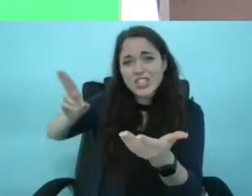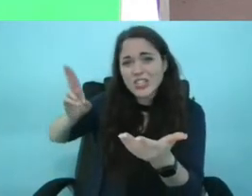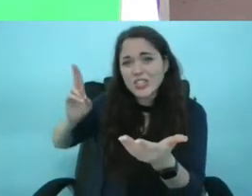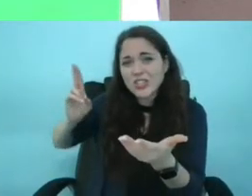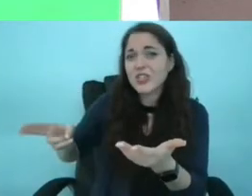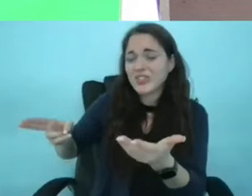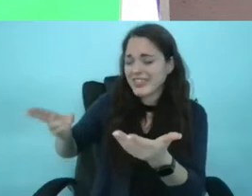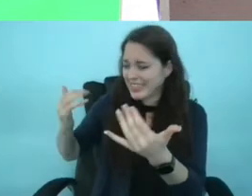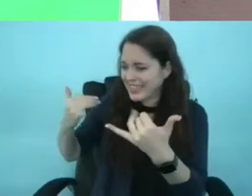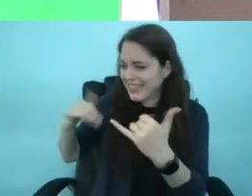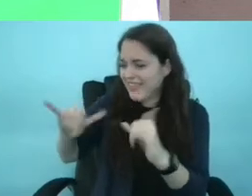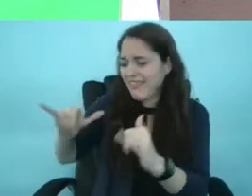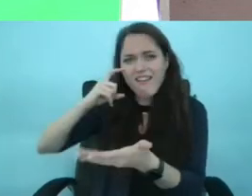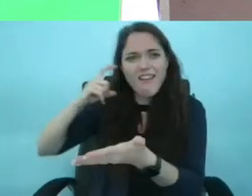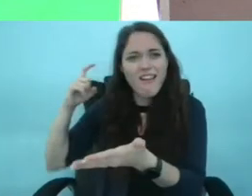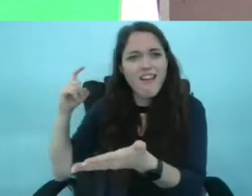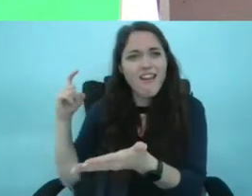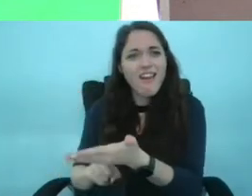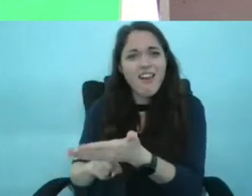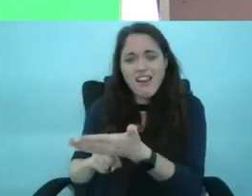us. Facing the